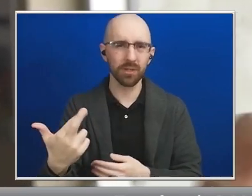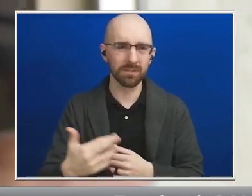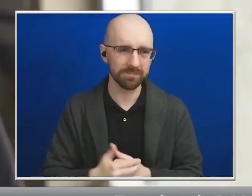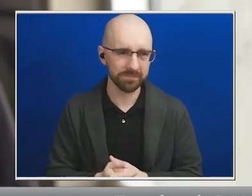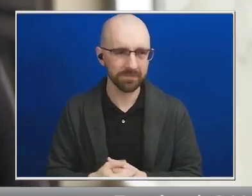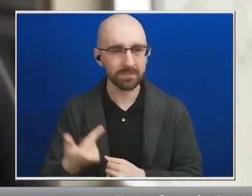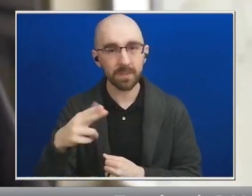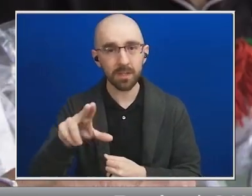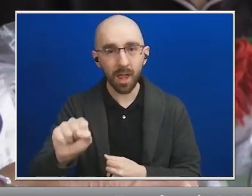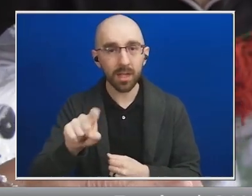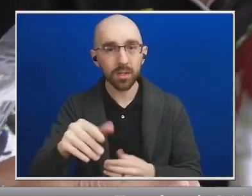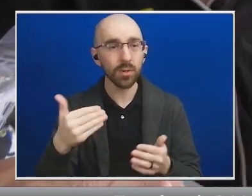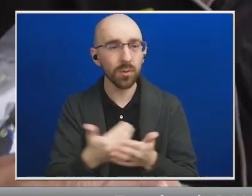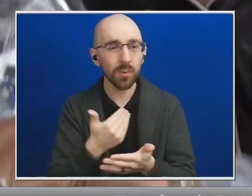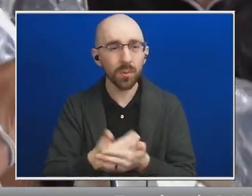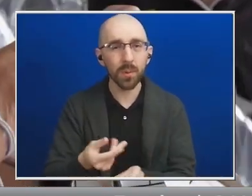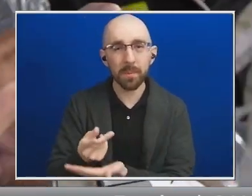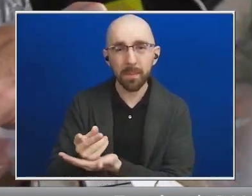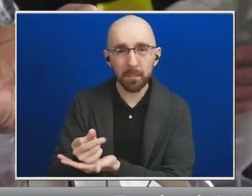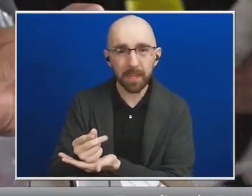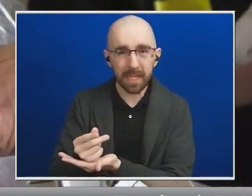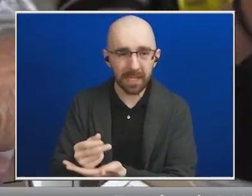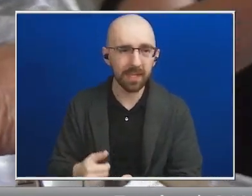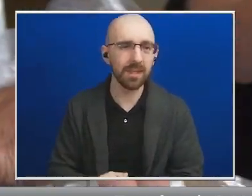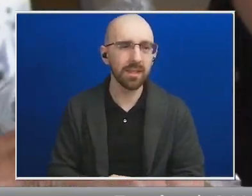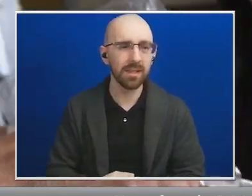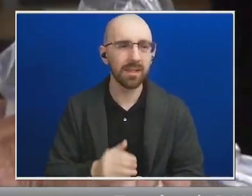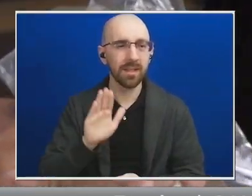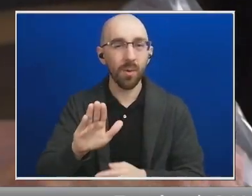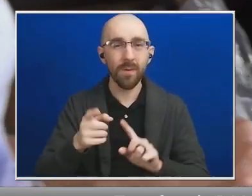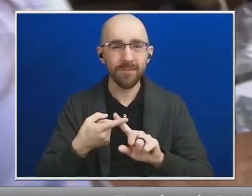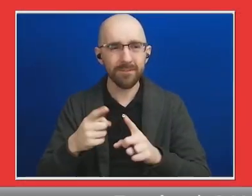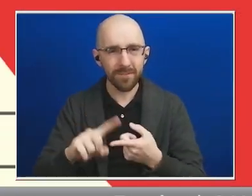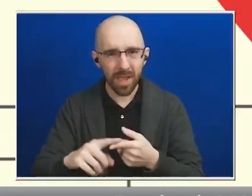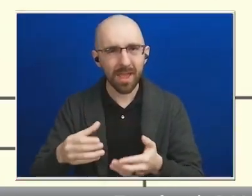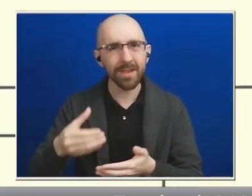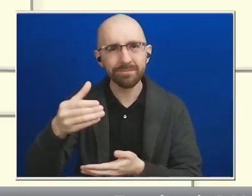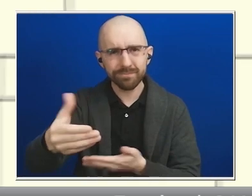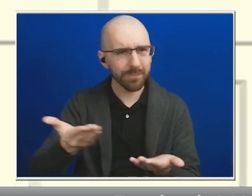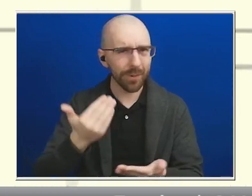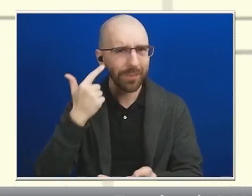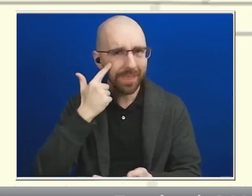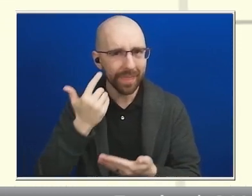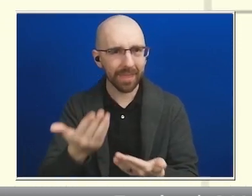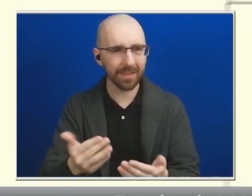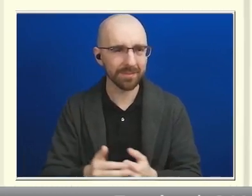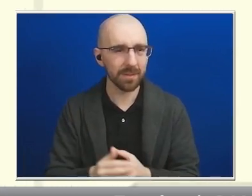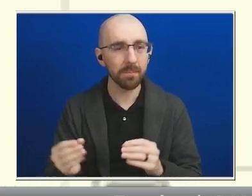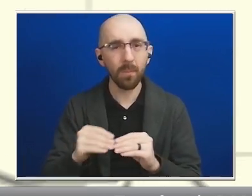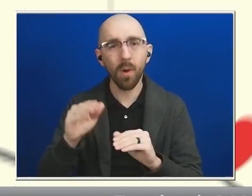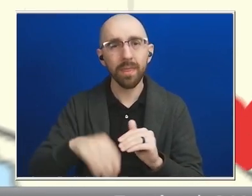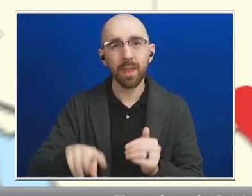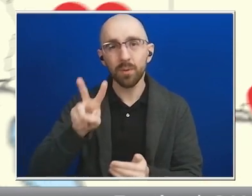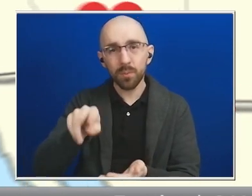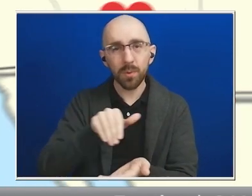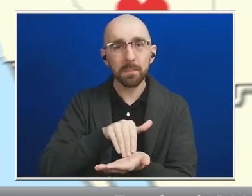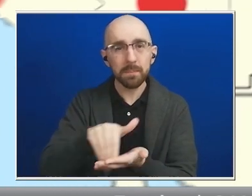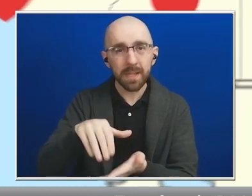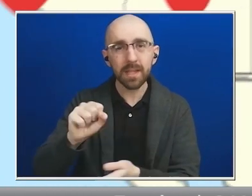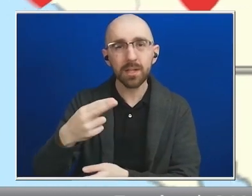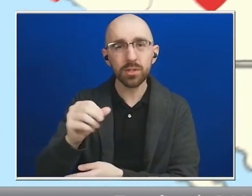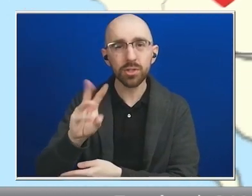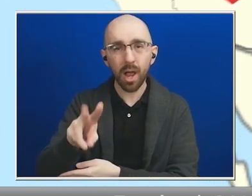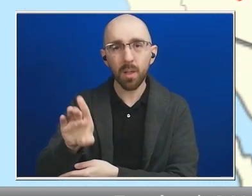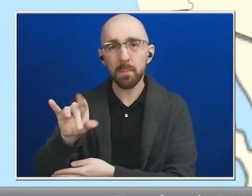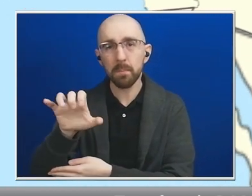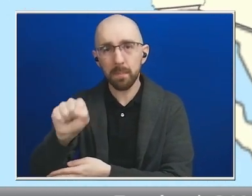little puppy. And he's your friend. What do you think? More than 2 million Shadow Buddies have gone to people in need